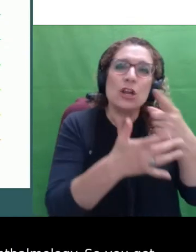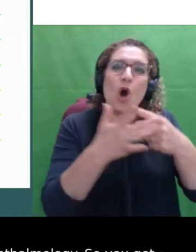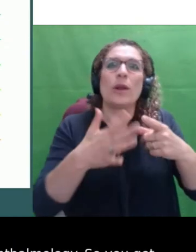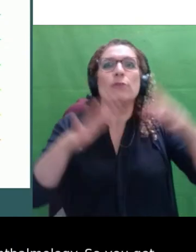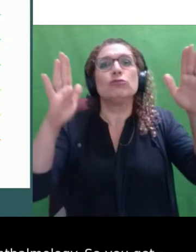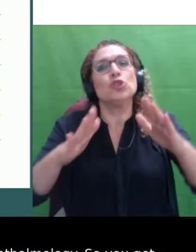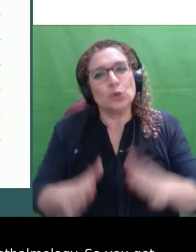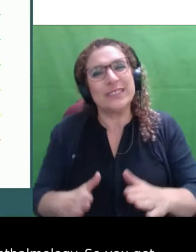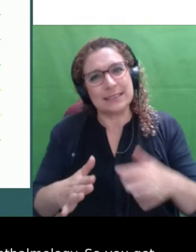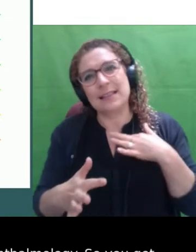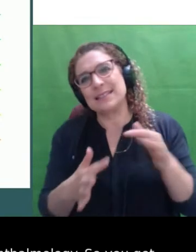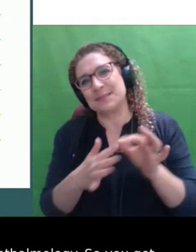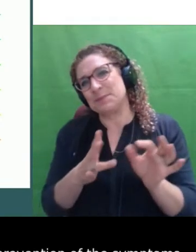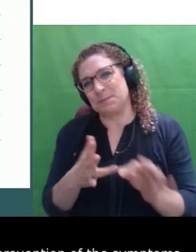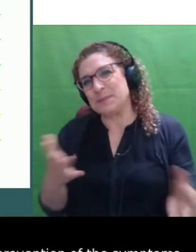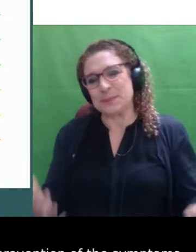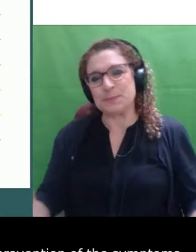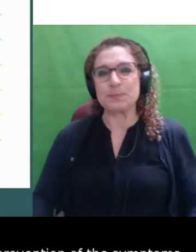relief